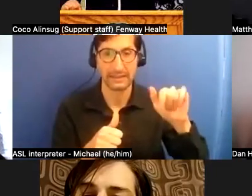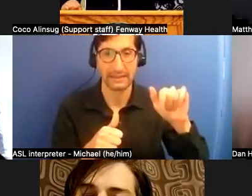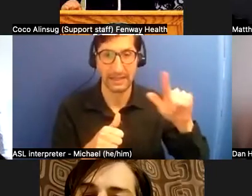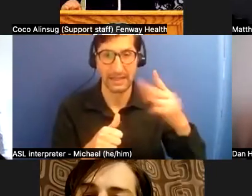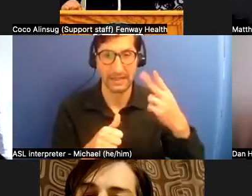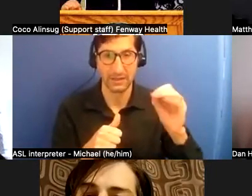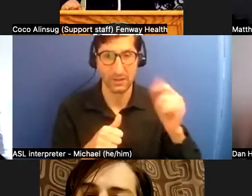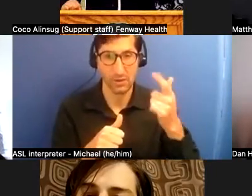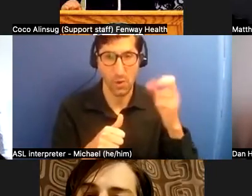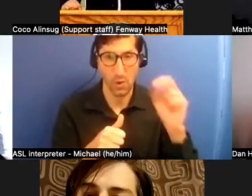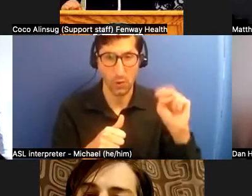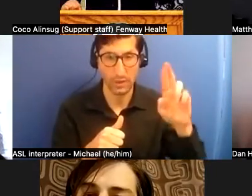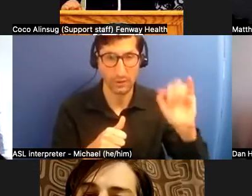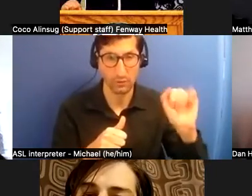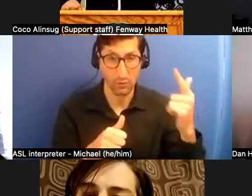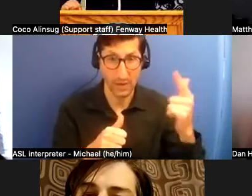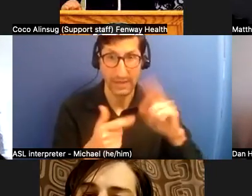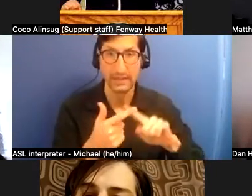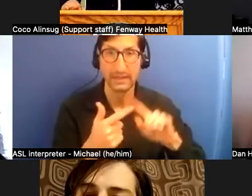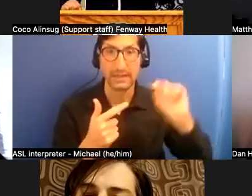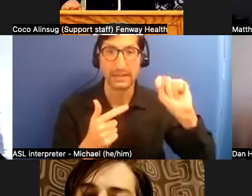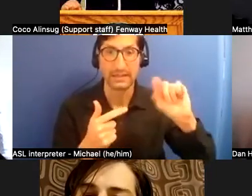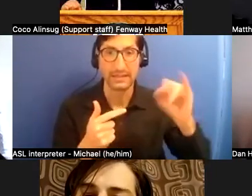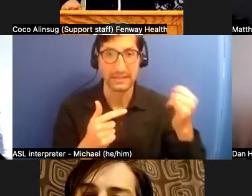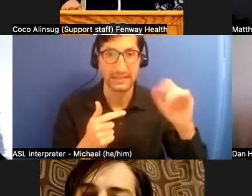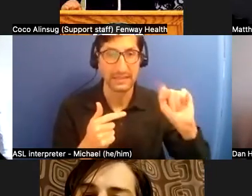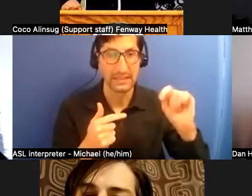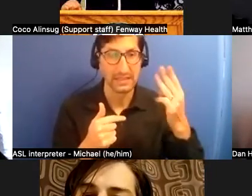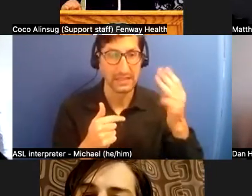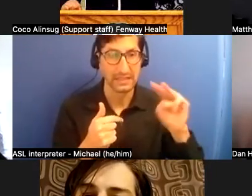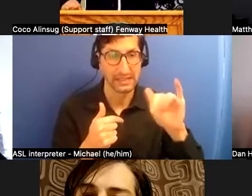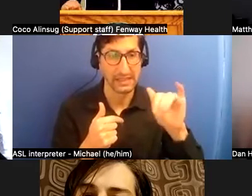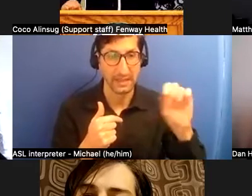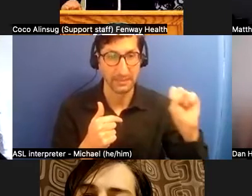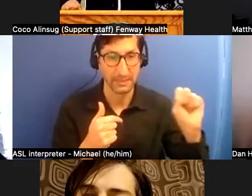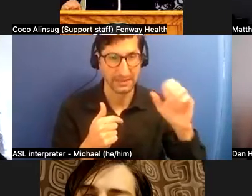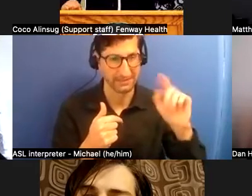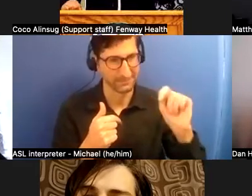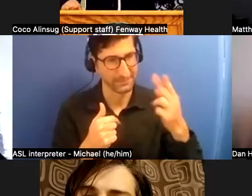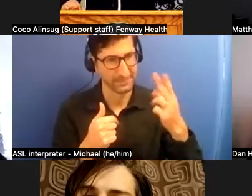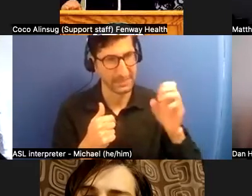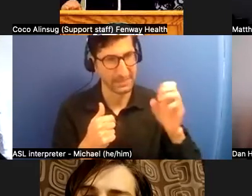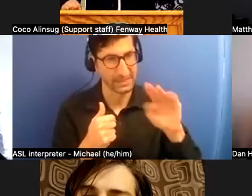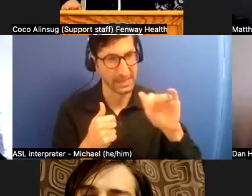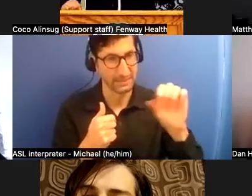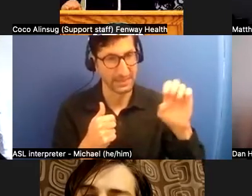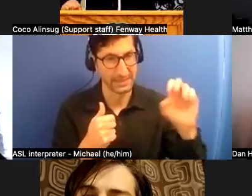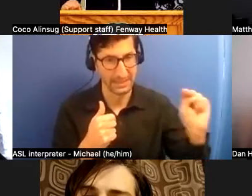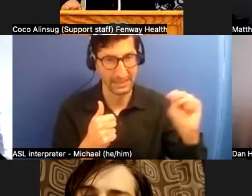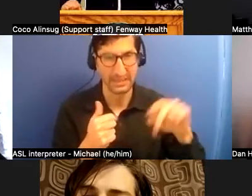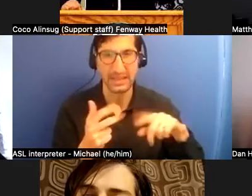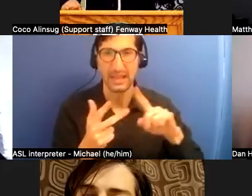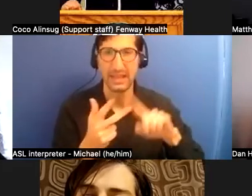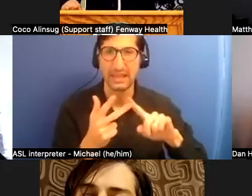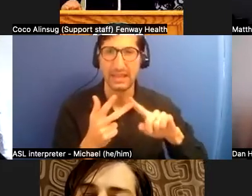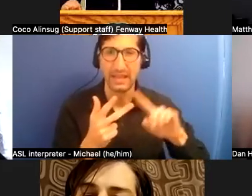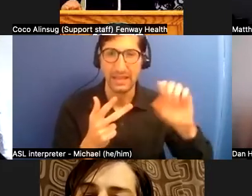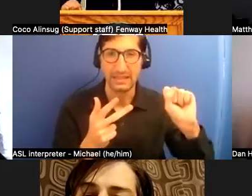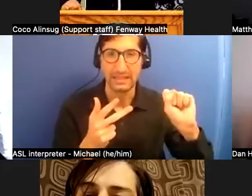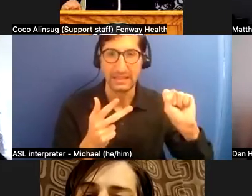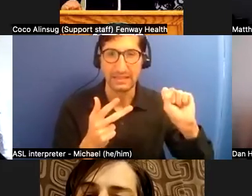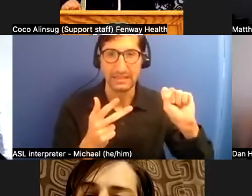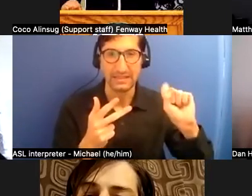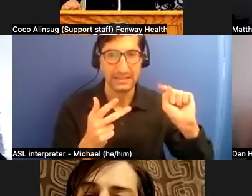then TJ Thompson, then Stephen Kelly, and then Stephen Murray to introduce yourselves in that order and share what brings you to this